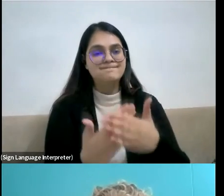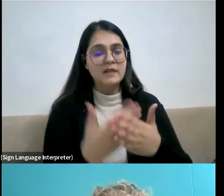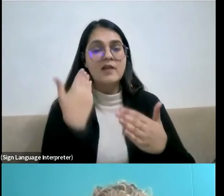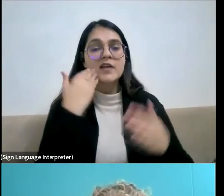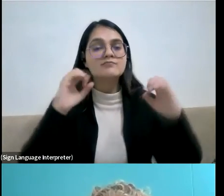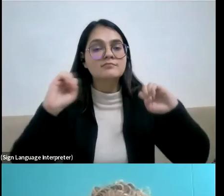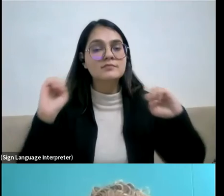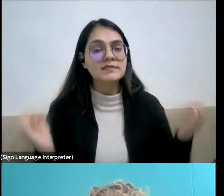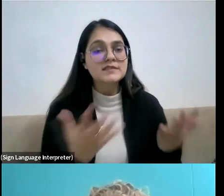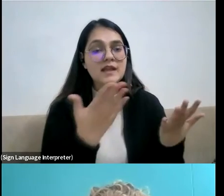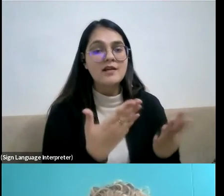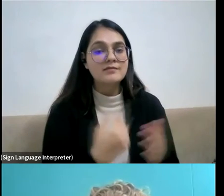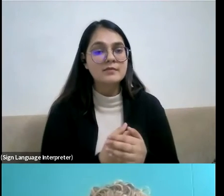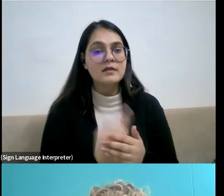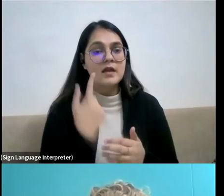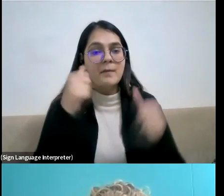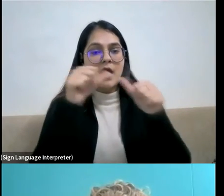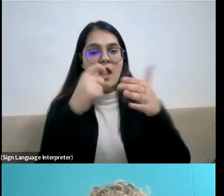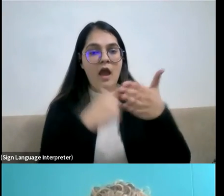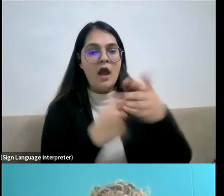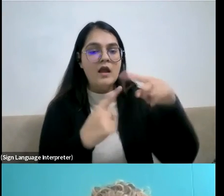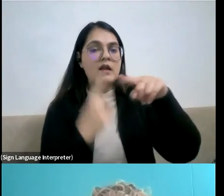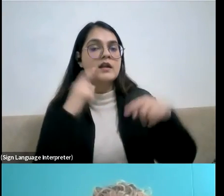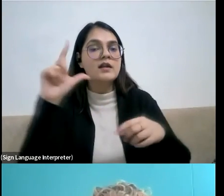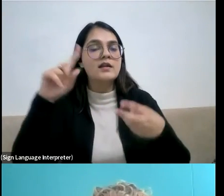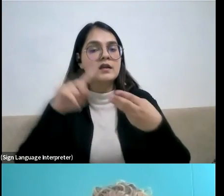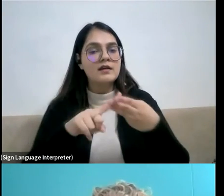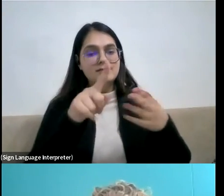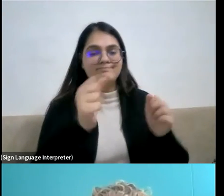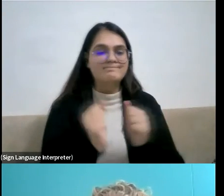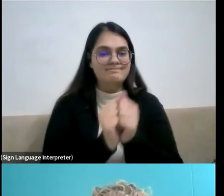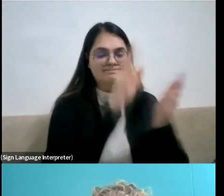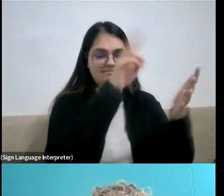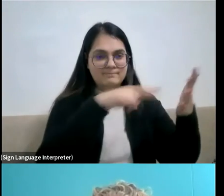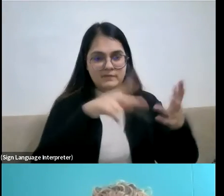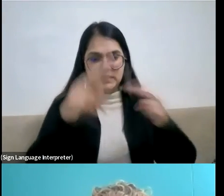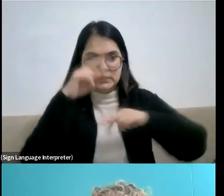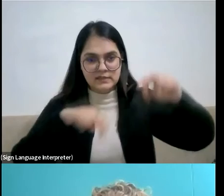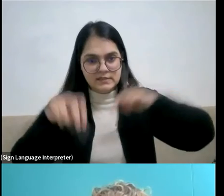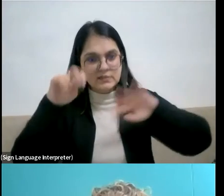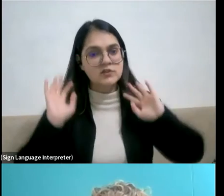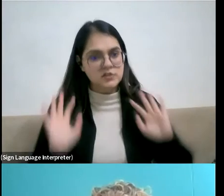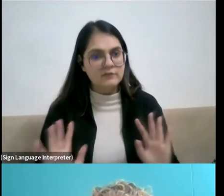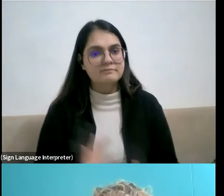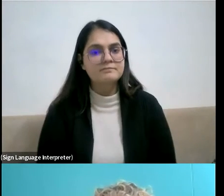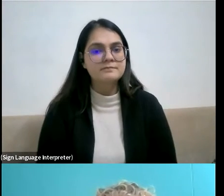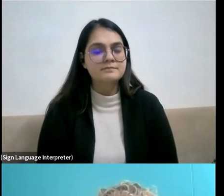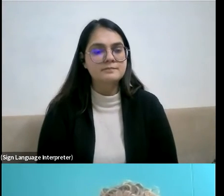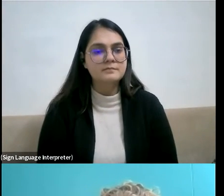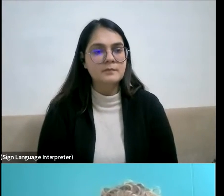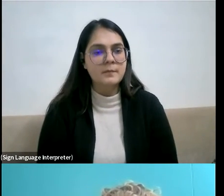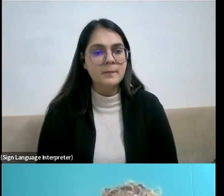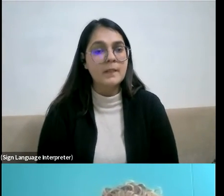with pursuing an articleship, as part of which she conducted research for former